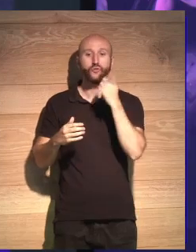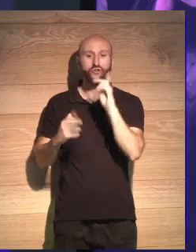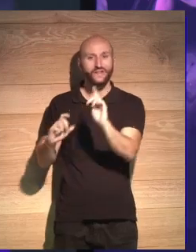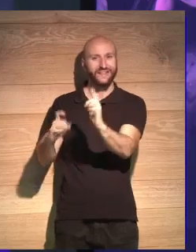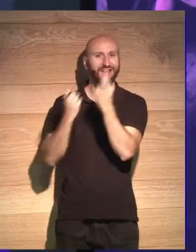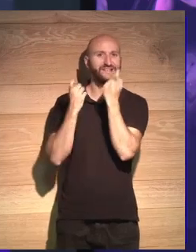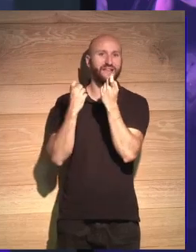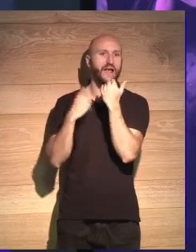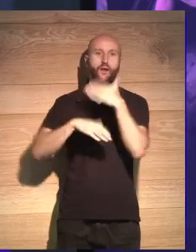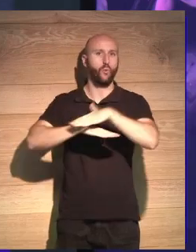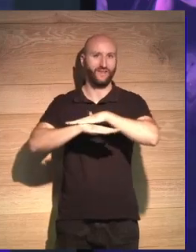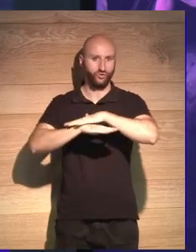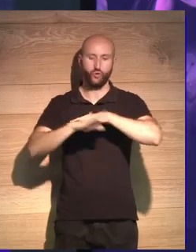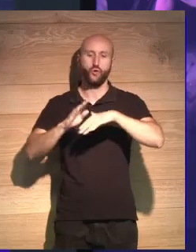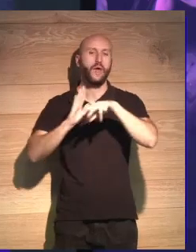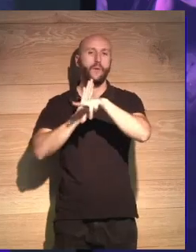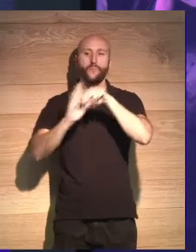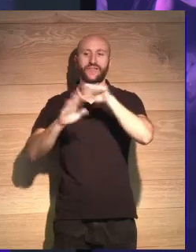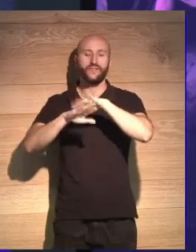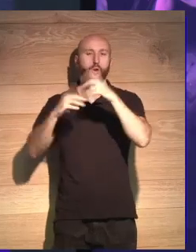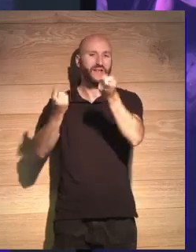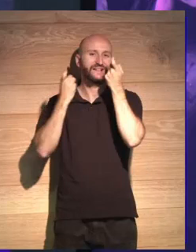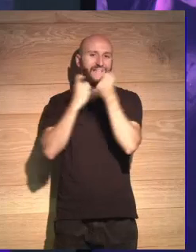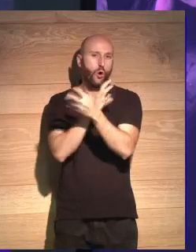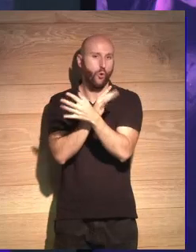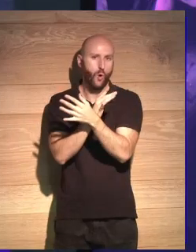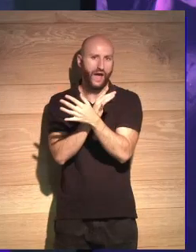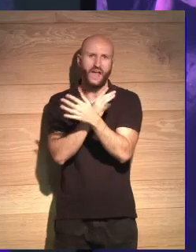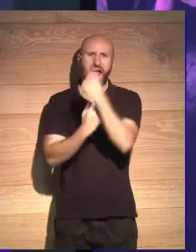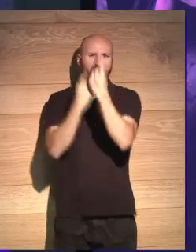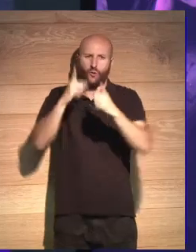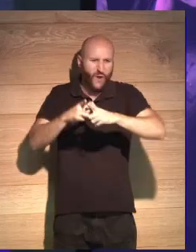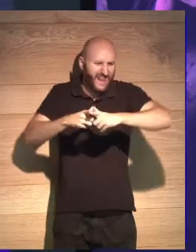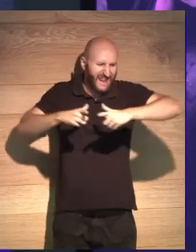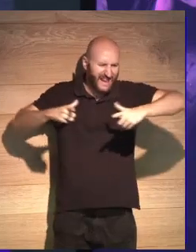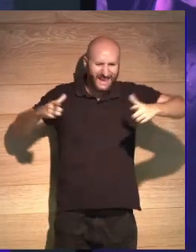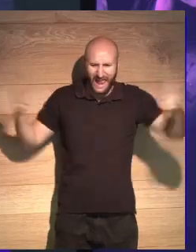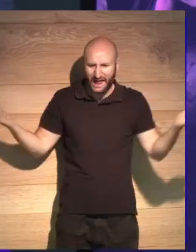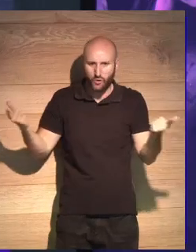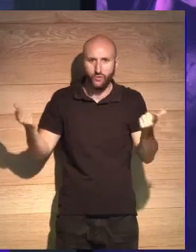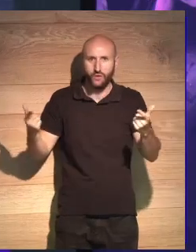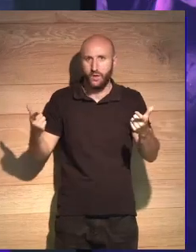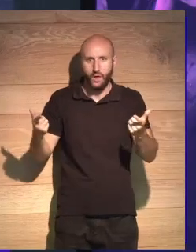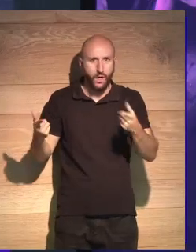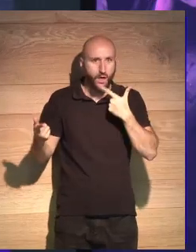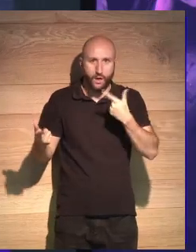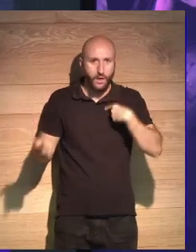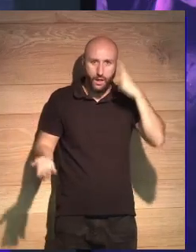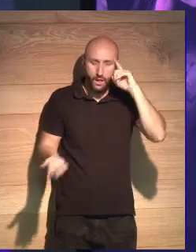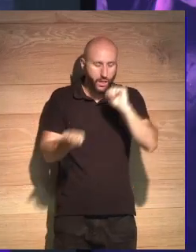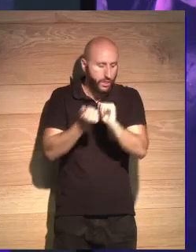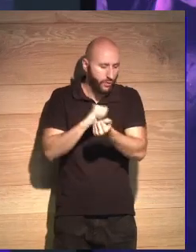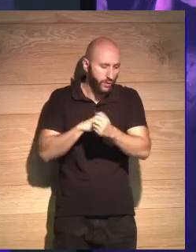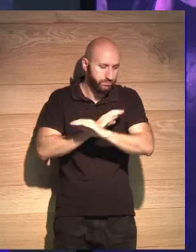First, most of them they just show you the most basic things, are tutorials. There are very long tutorials that I get